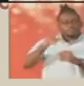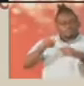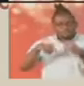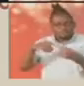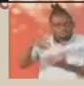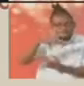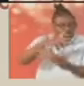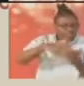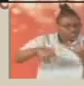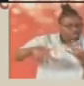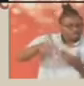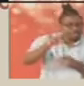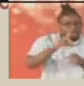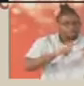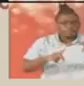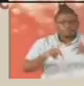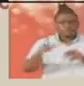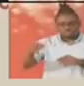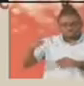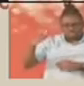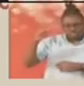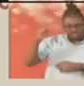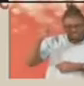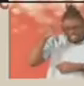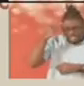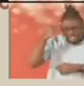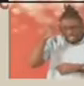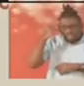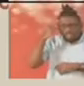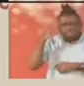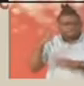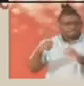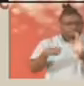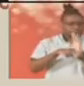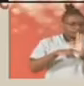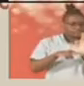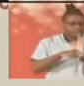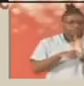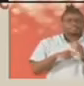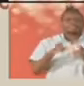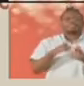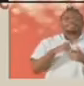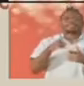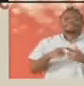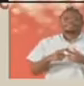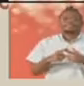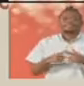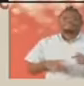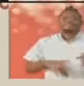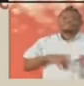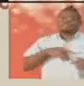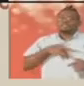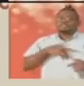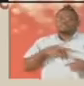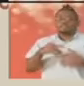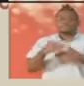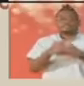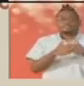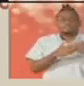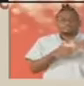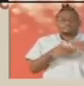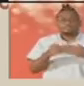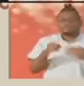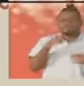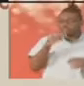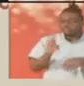we presume they are not COVID positive, and then we lower our guard, and then we don't either watch our distance or wear our masks. So I